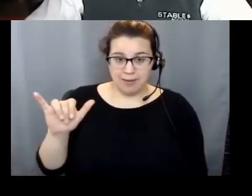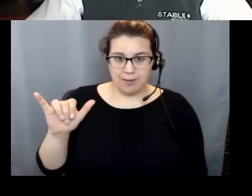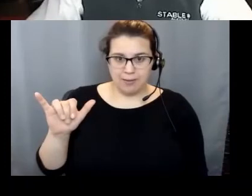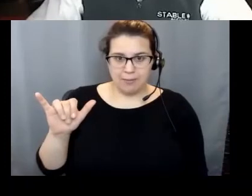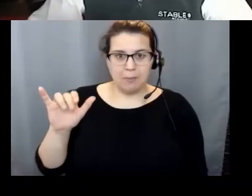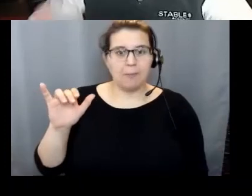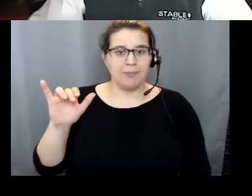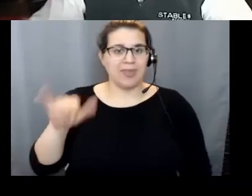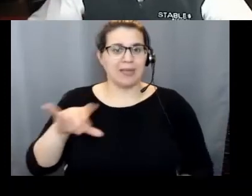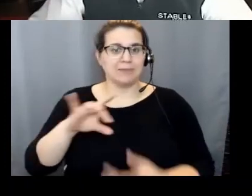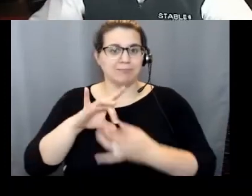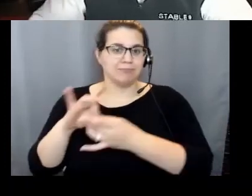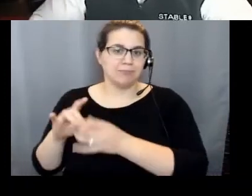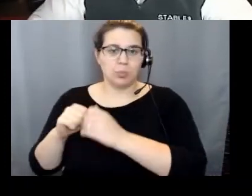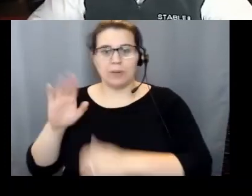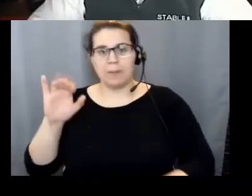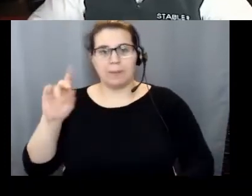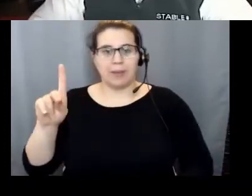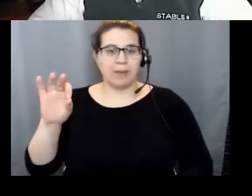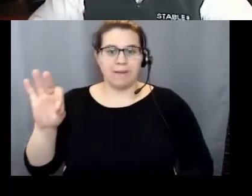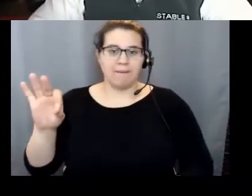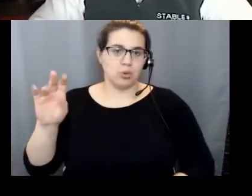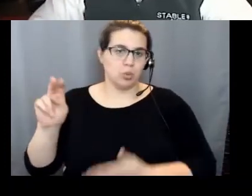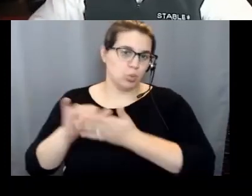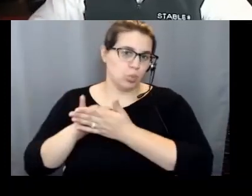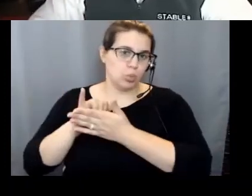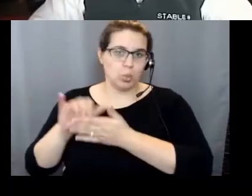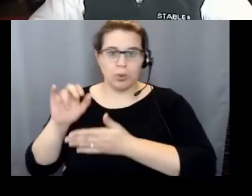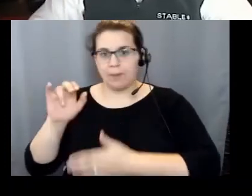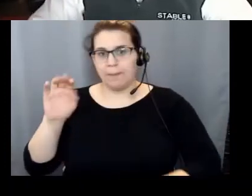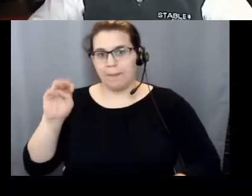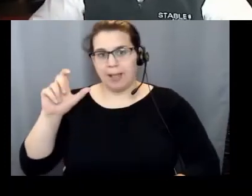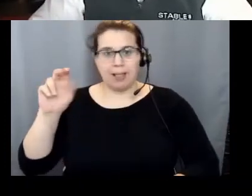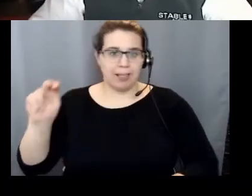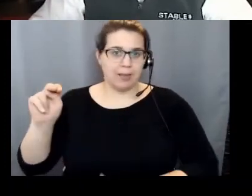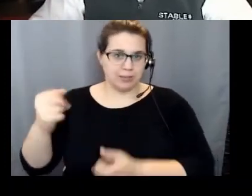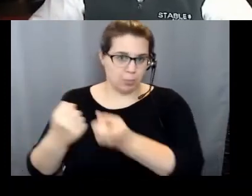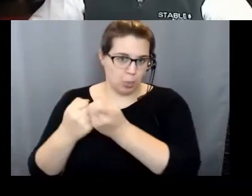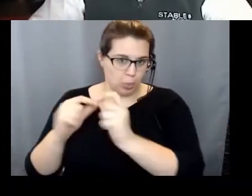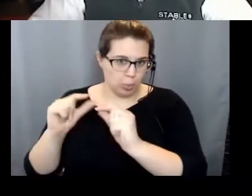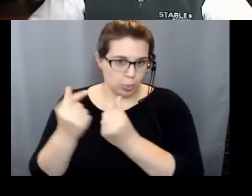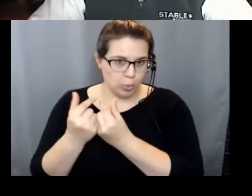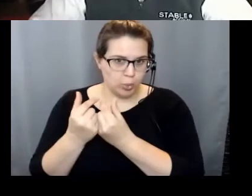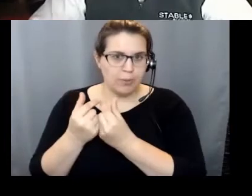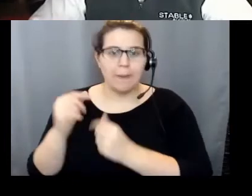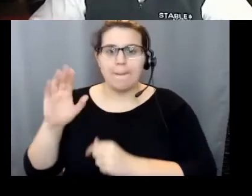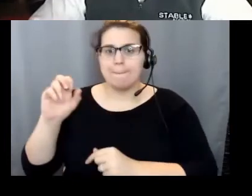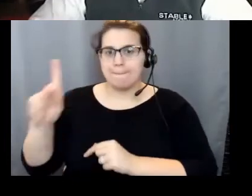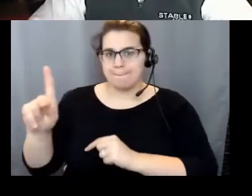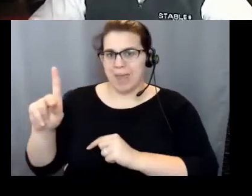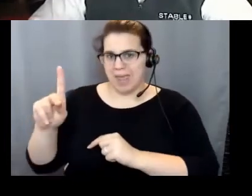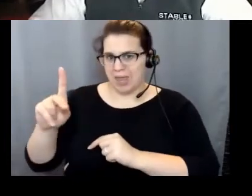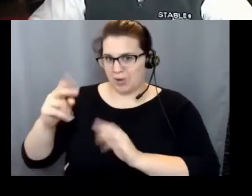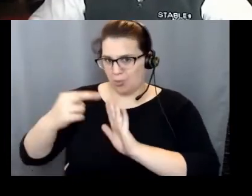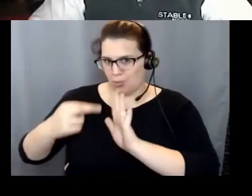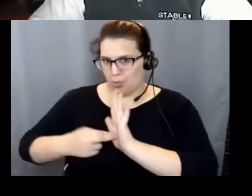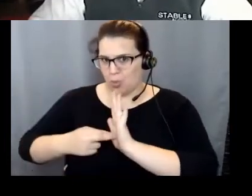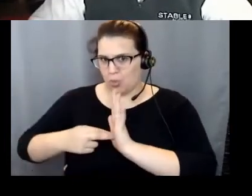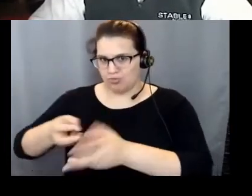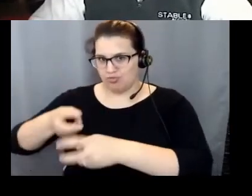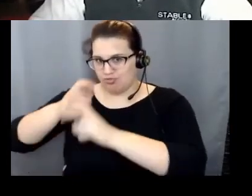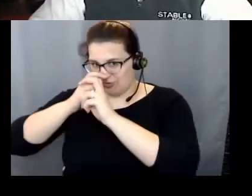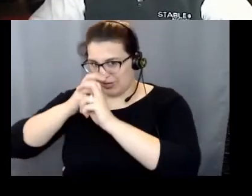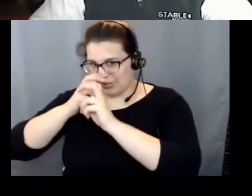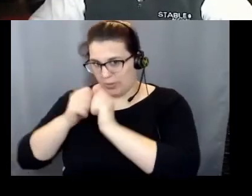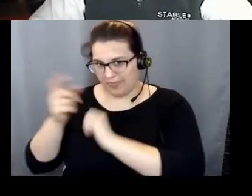of New York Mellon supported group, banking regulations are a little bit tighter than others.